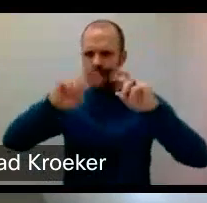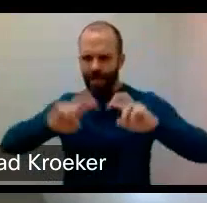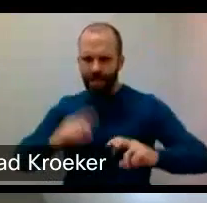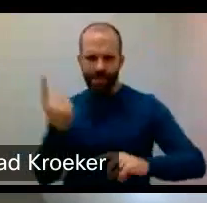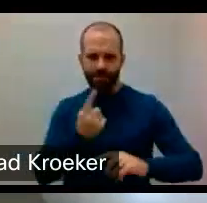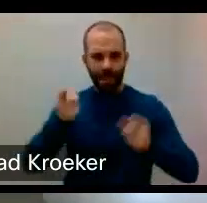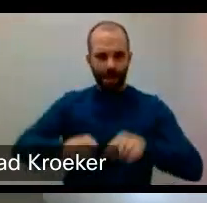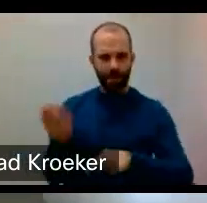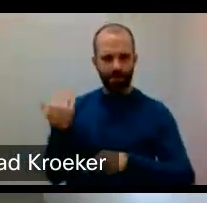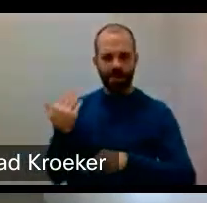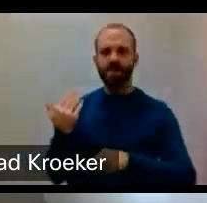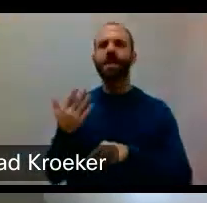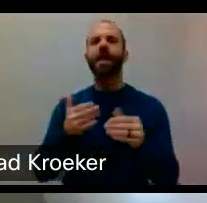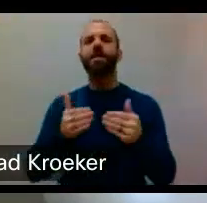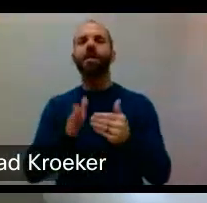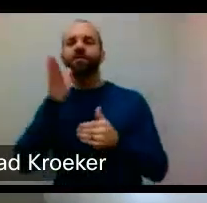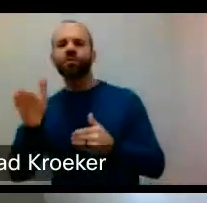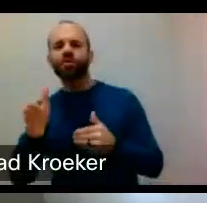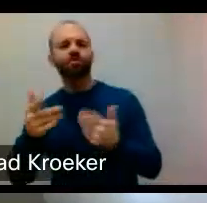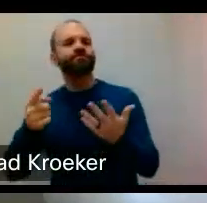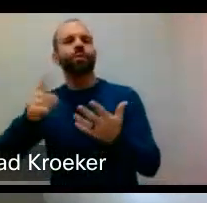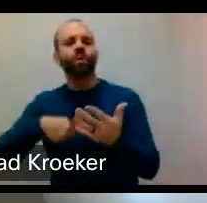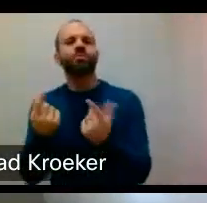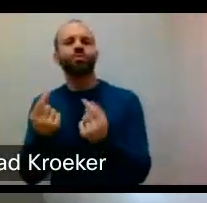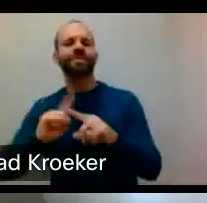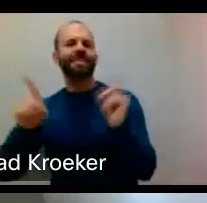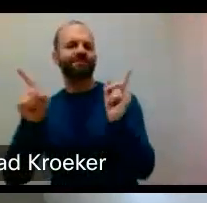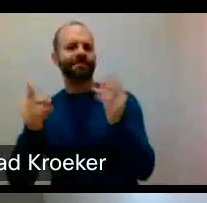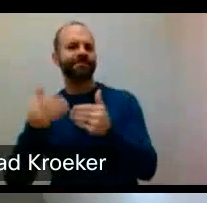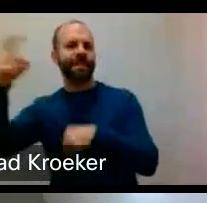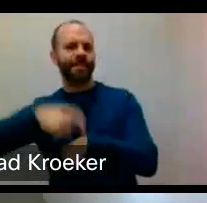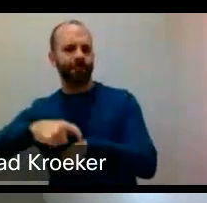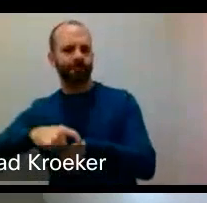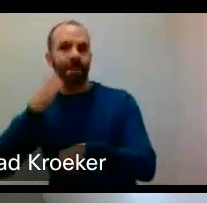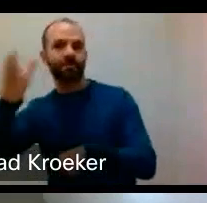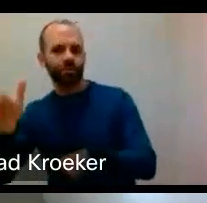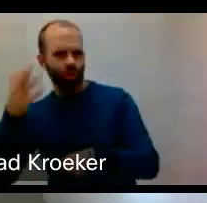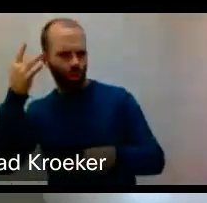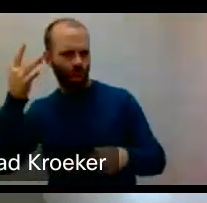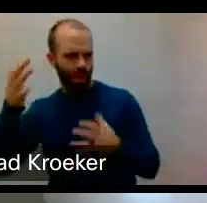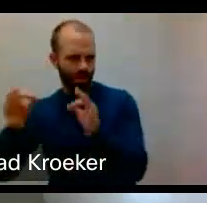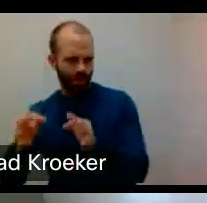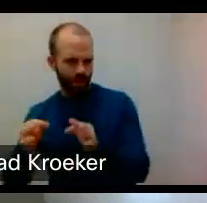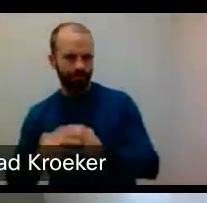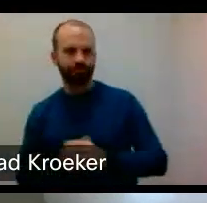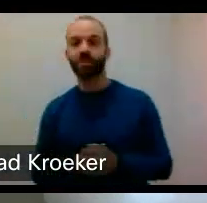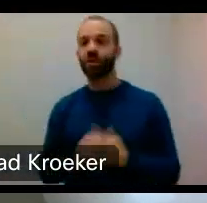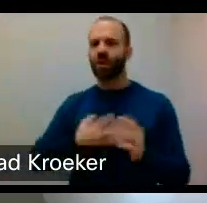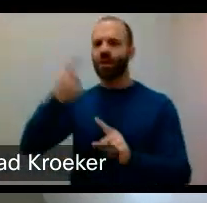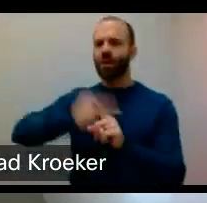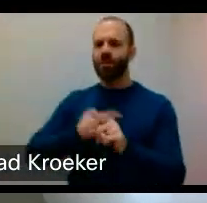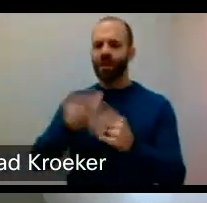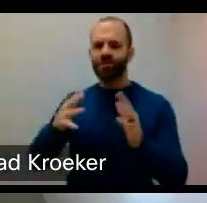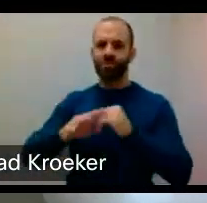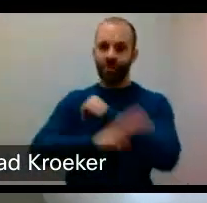you would do differently in the future and why. So we're about a month into the fall term. Some of you may be in your